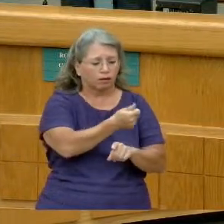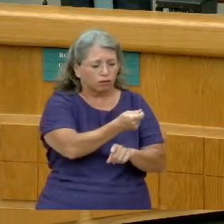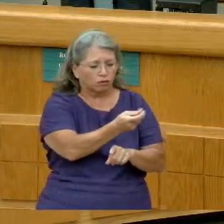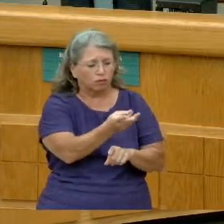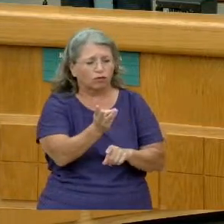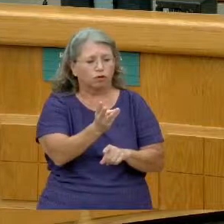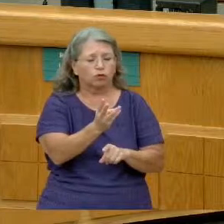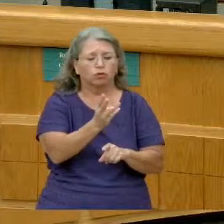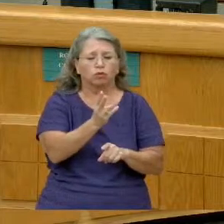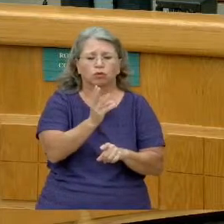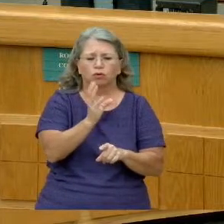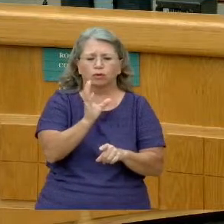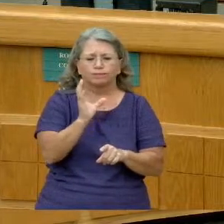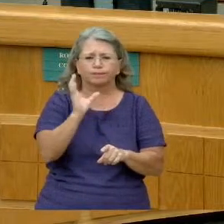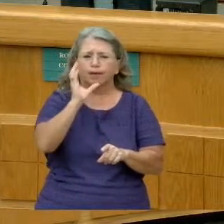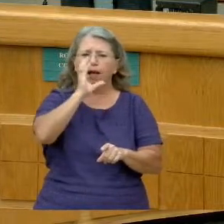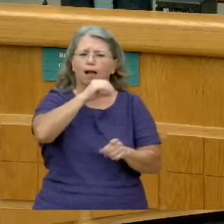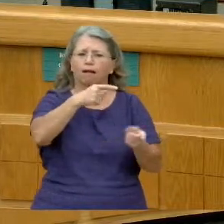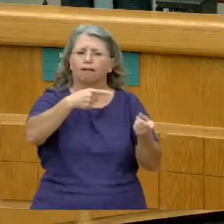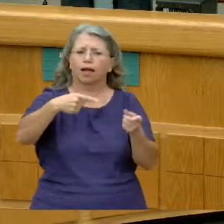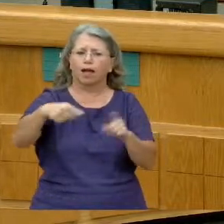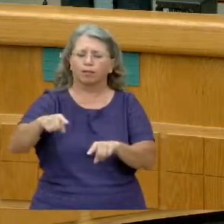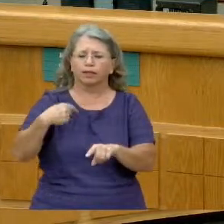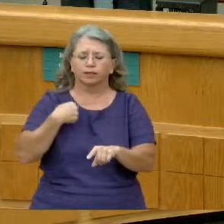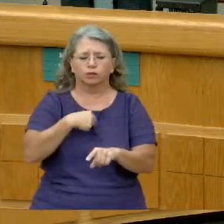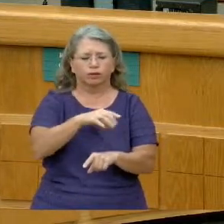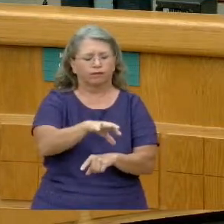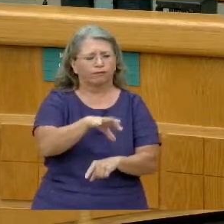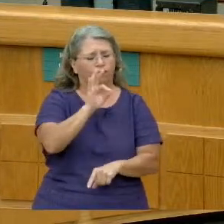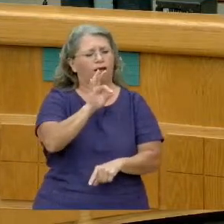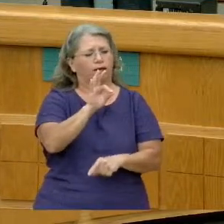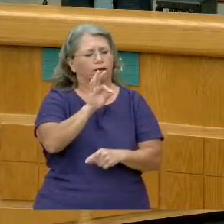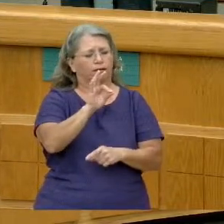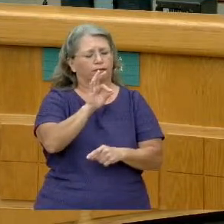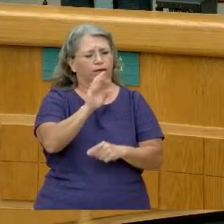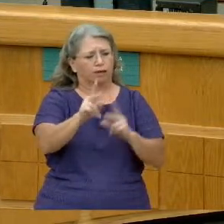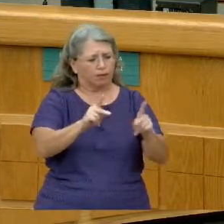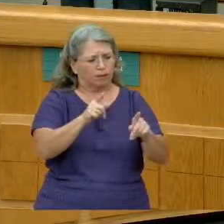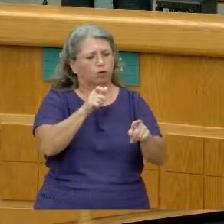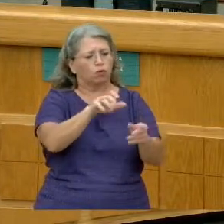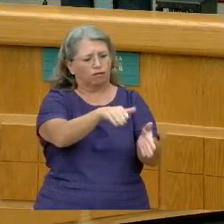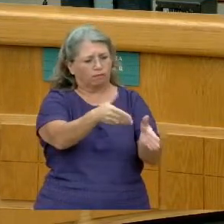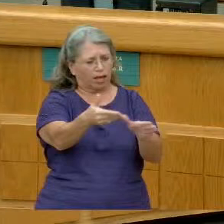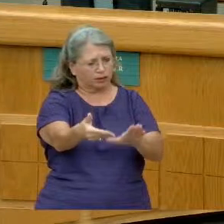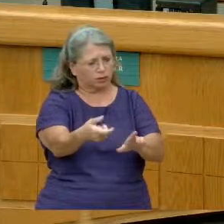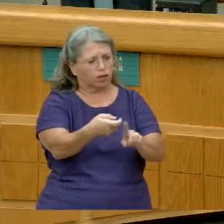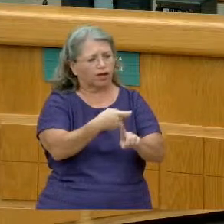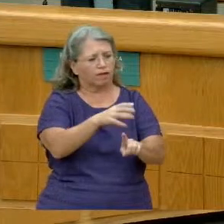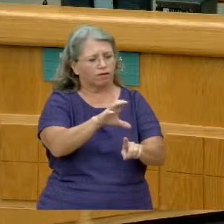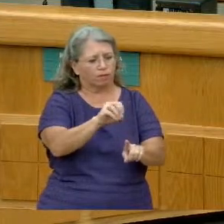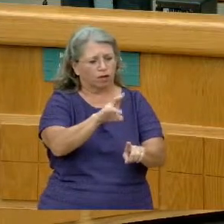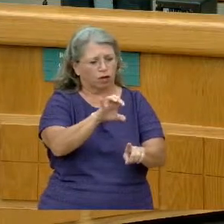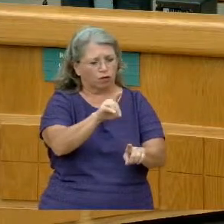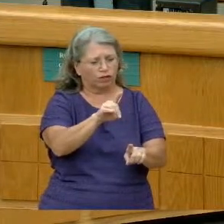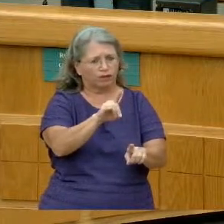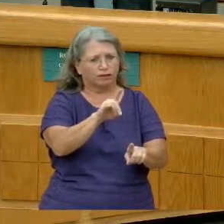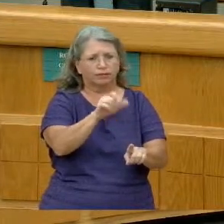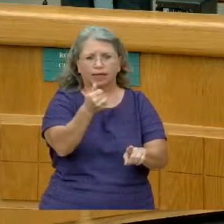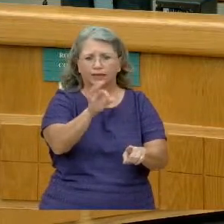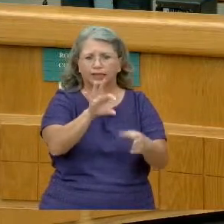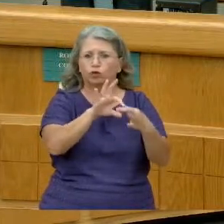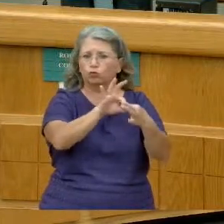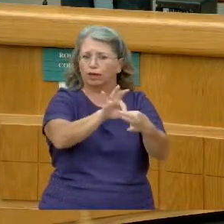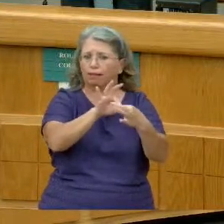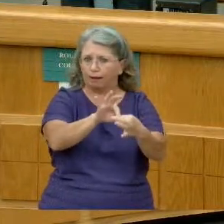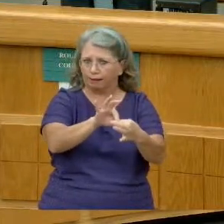unusual occurrences in which we are finding individuals who have passed away from COVID-19 related circumstances within